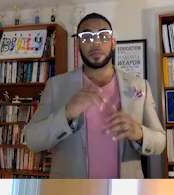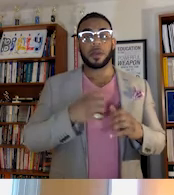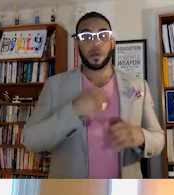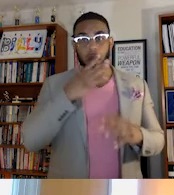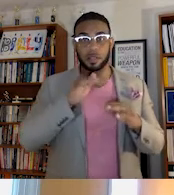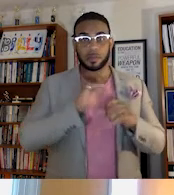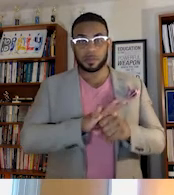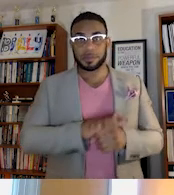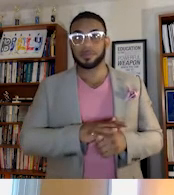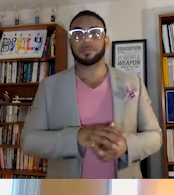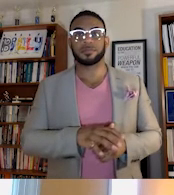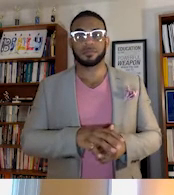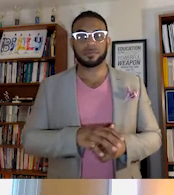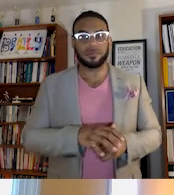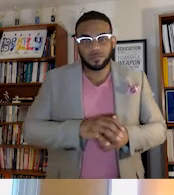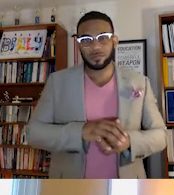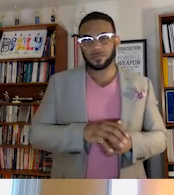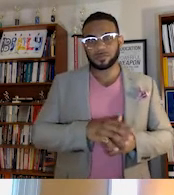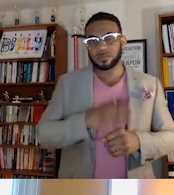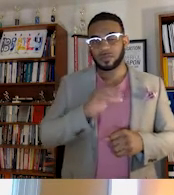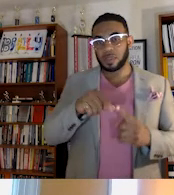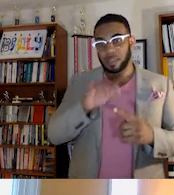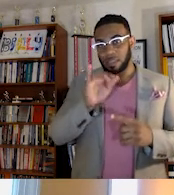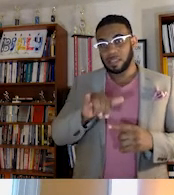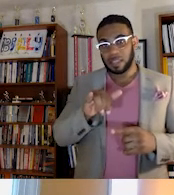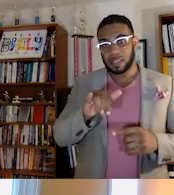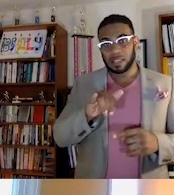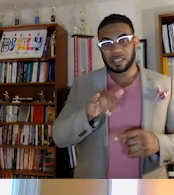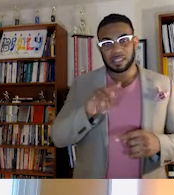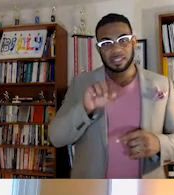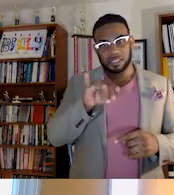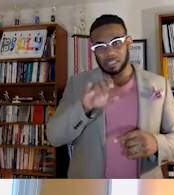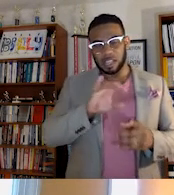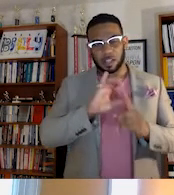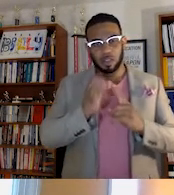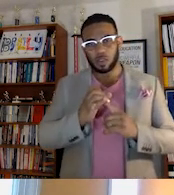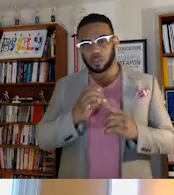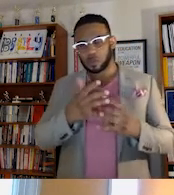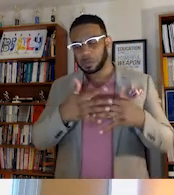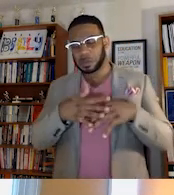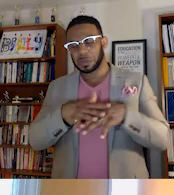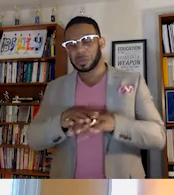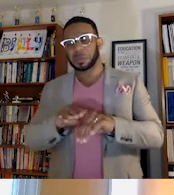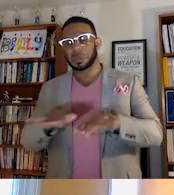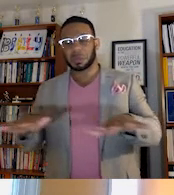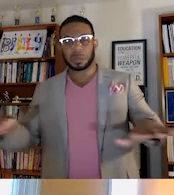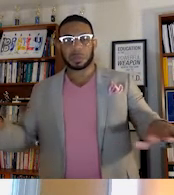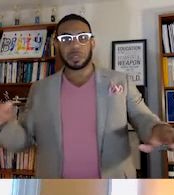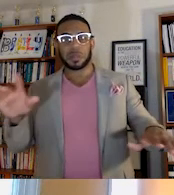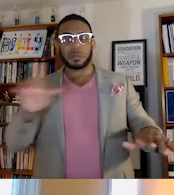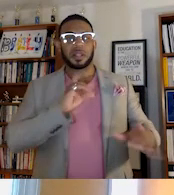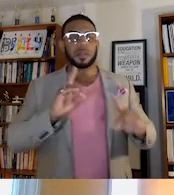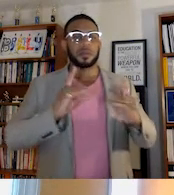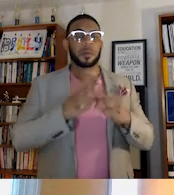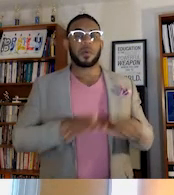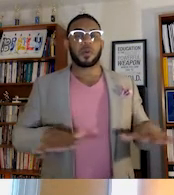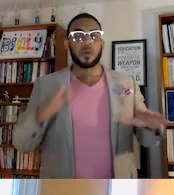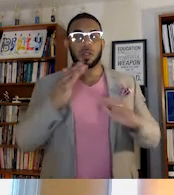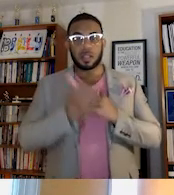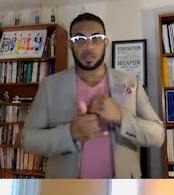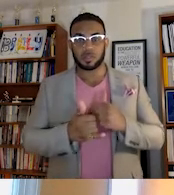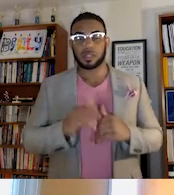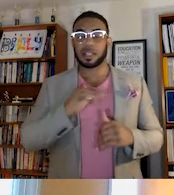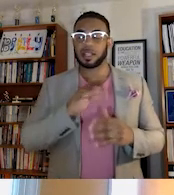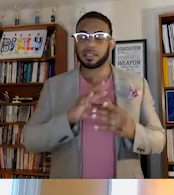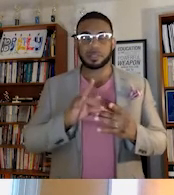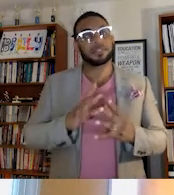white supremacists, when that toxic culture has permeated police departments across this country, and